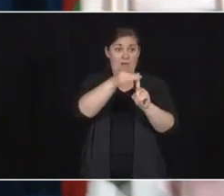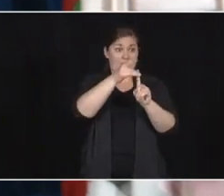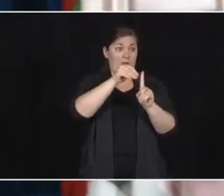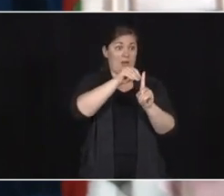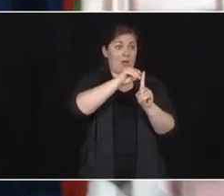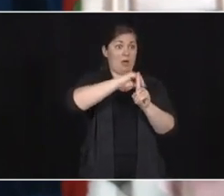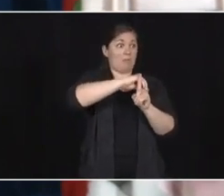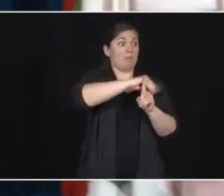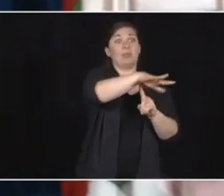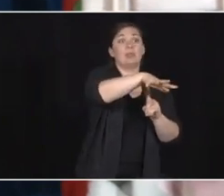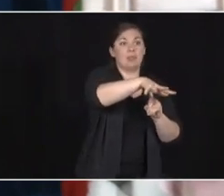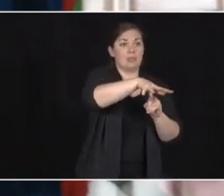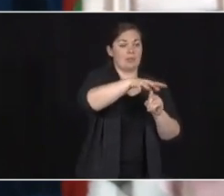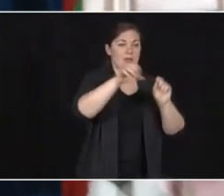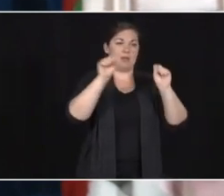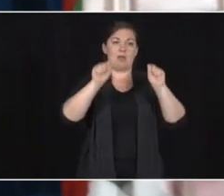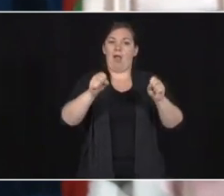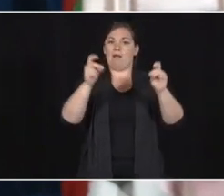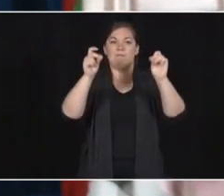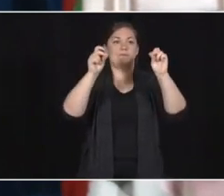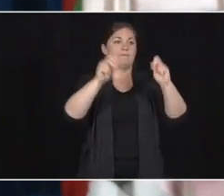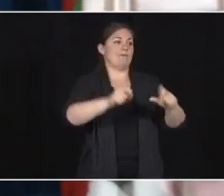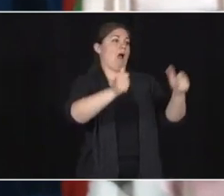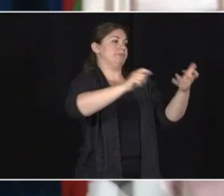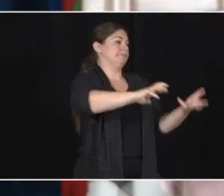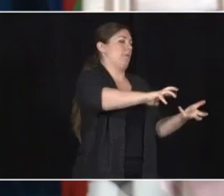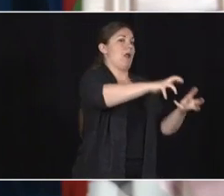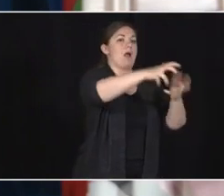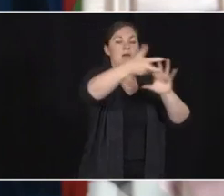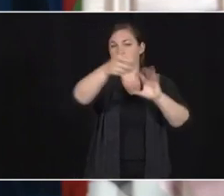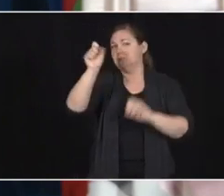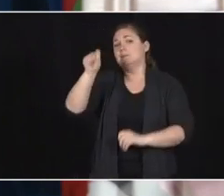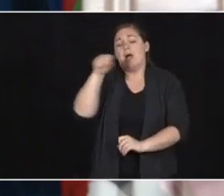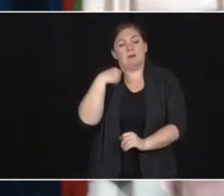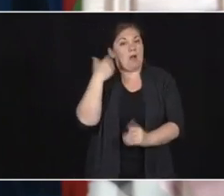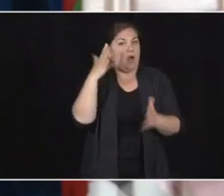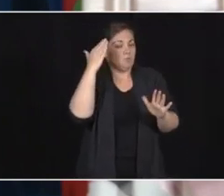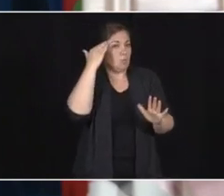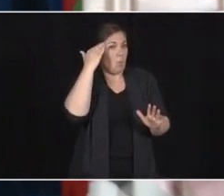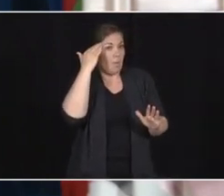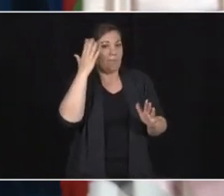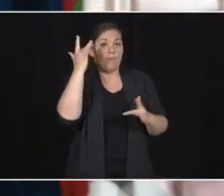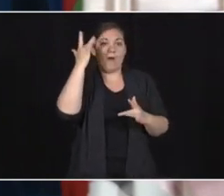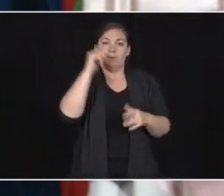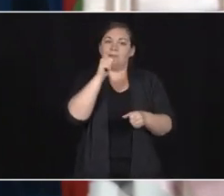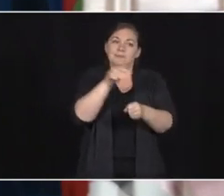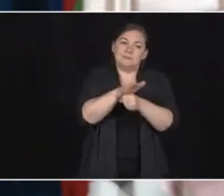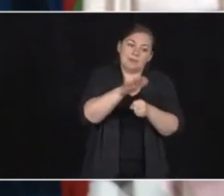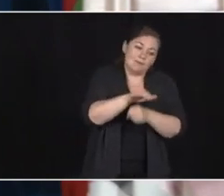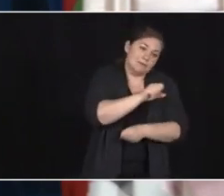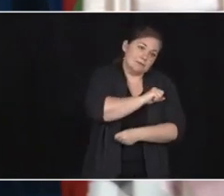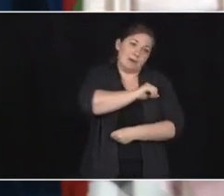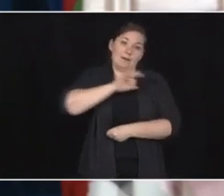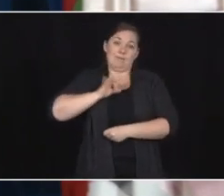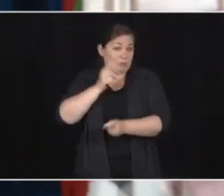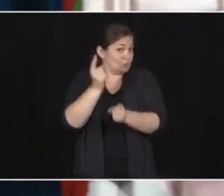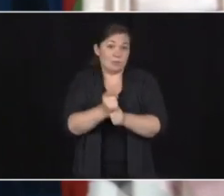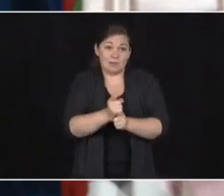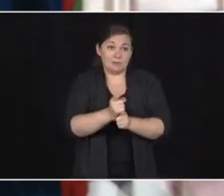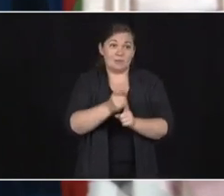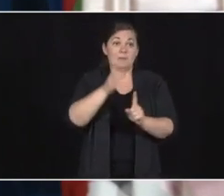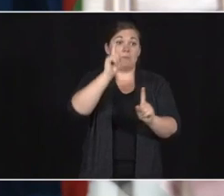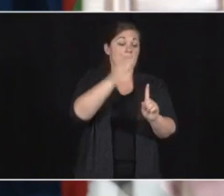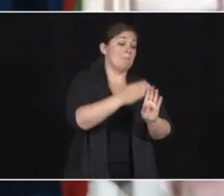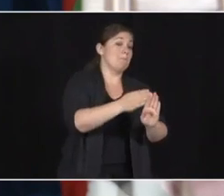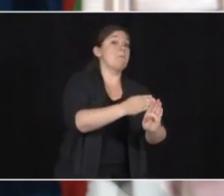spiral out of control very quickly. And so that's partly due to the staffing shortage that was pre-existing before COVID